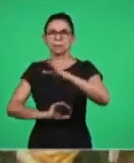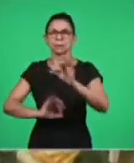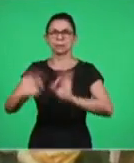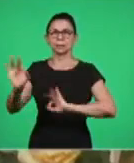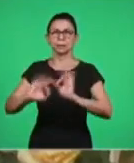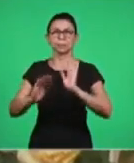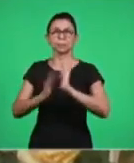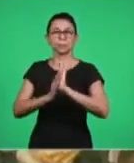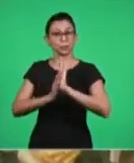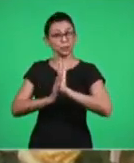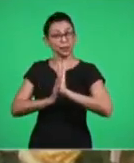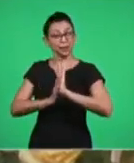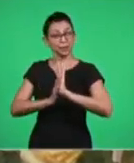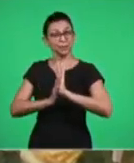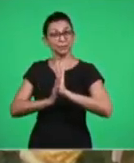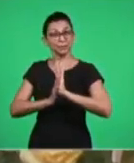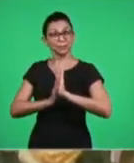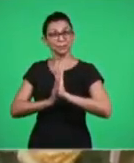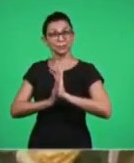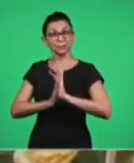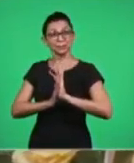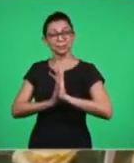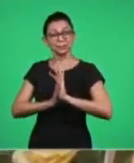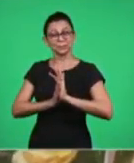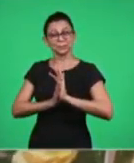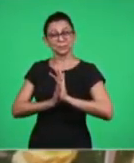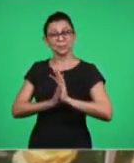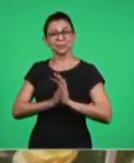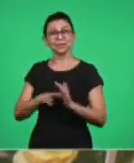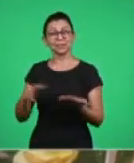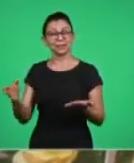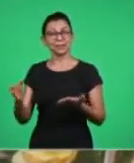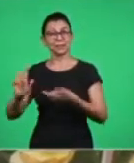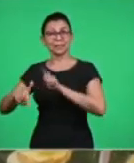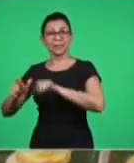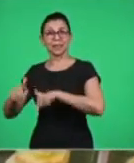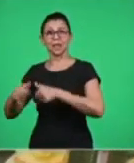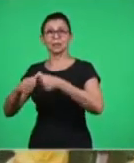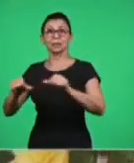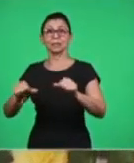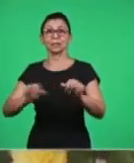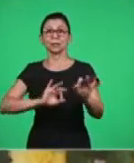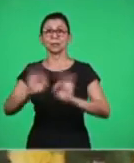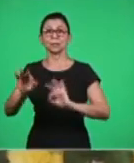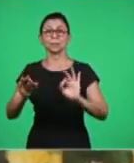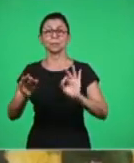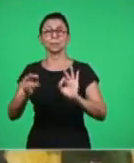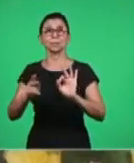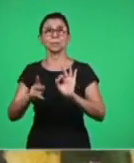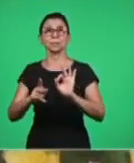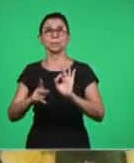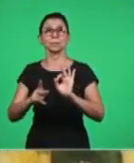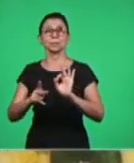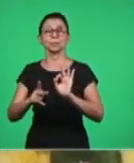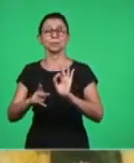this will be left behind. The church is going to go. Israel is going to be with this, with the project.